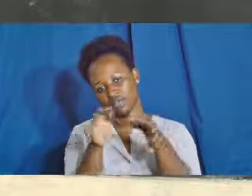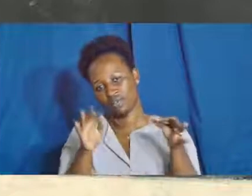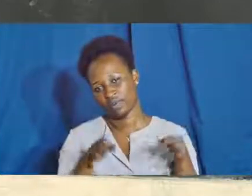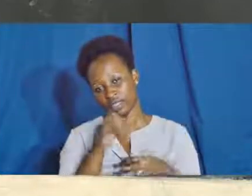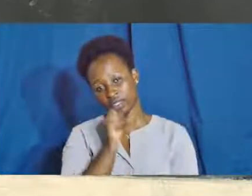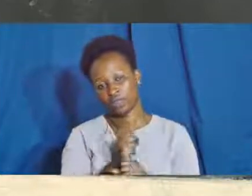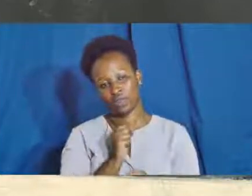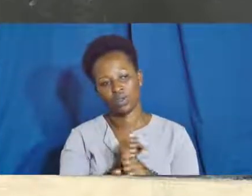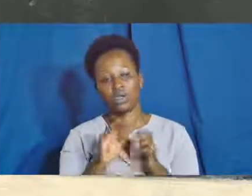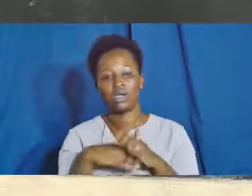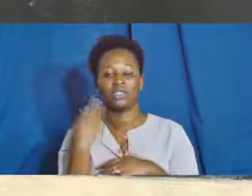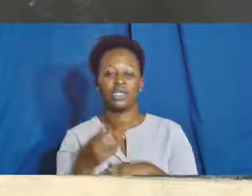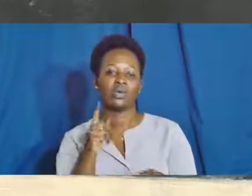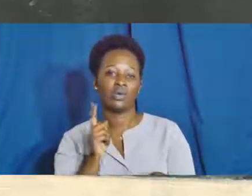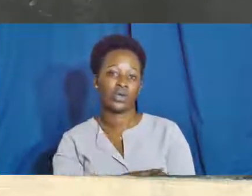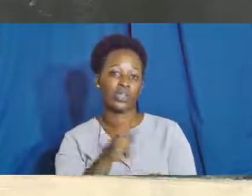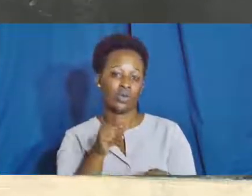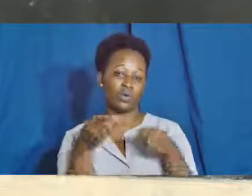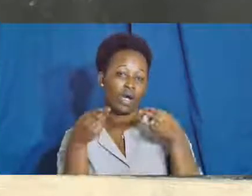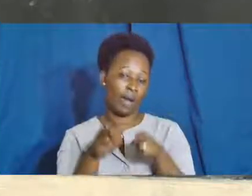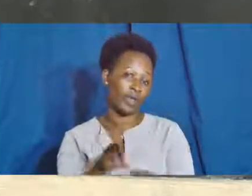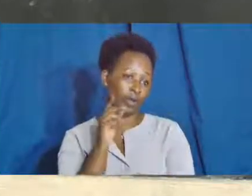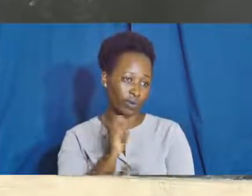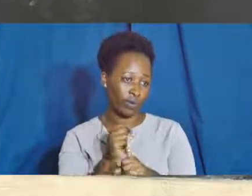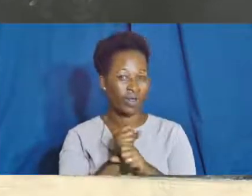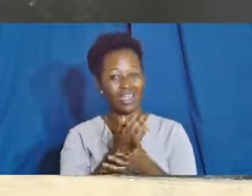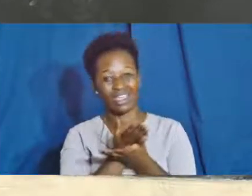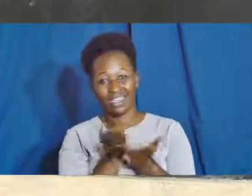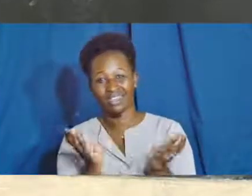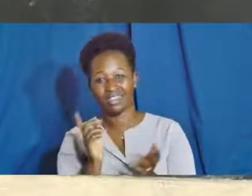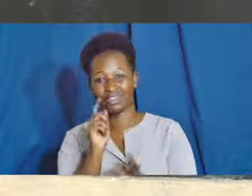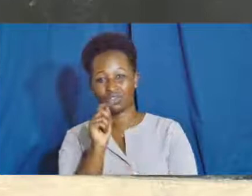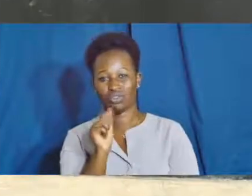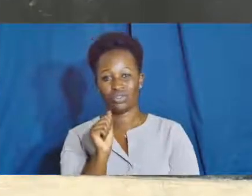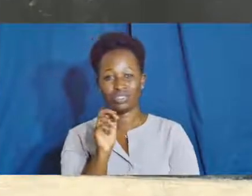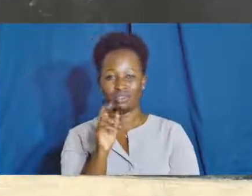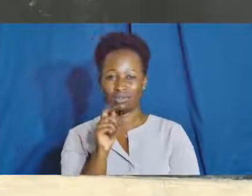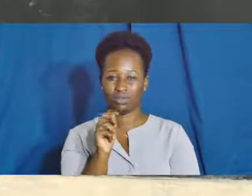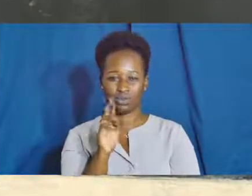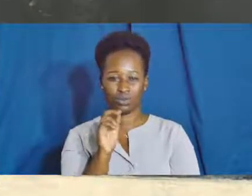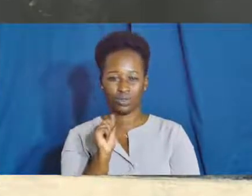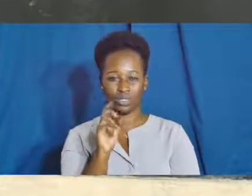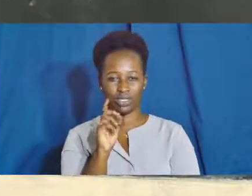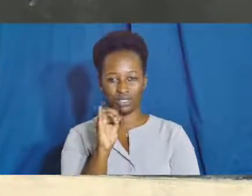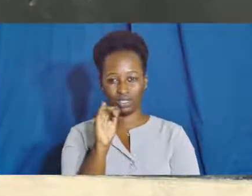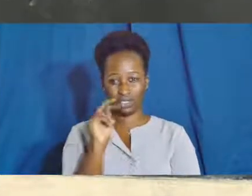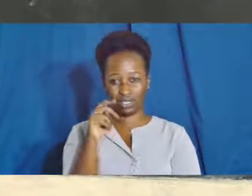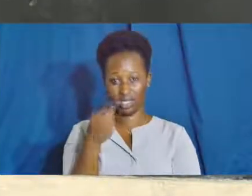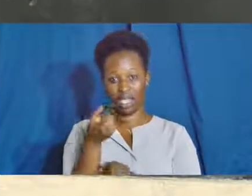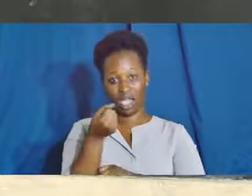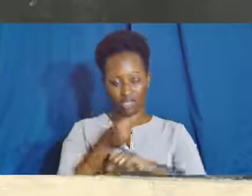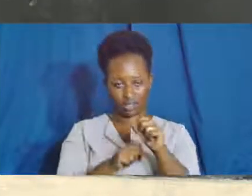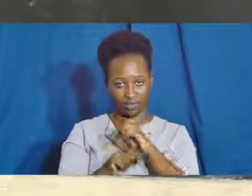such that when you happen to operate any trading activity, when you happen to start up any business,